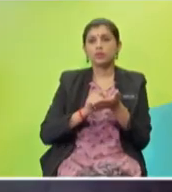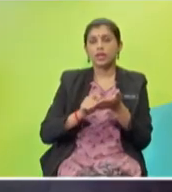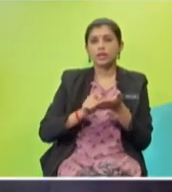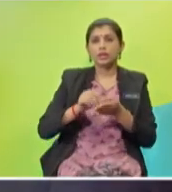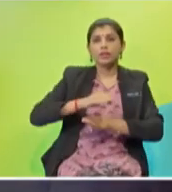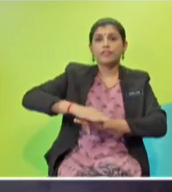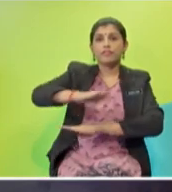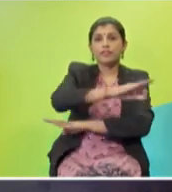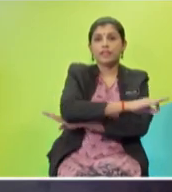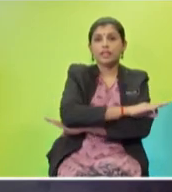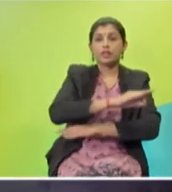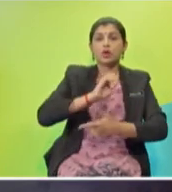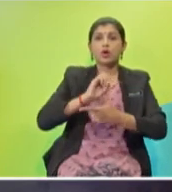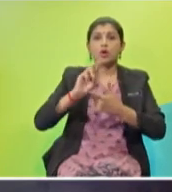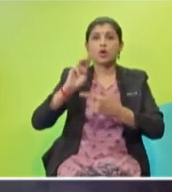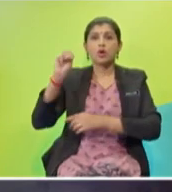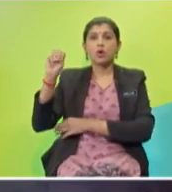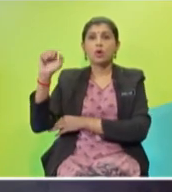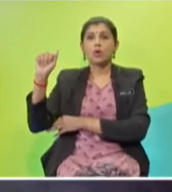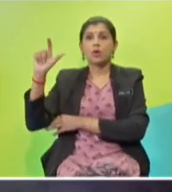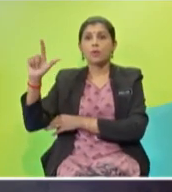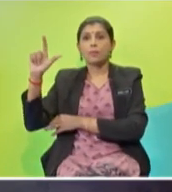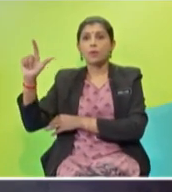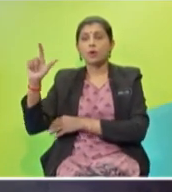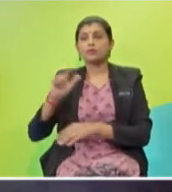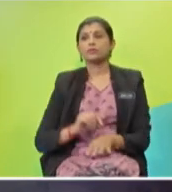field or going to the mall. Start writing now.